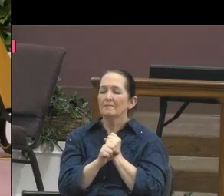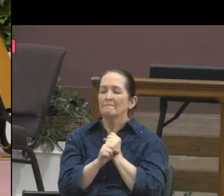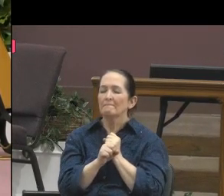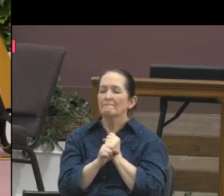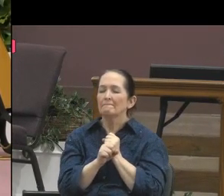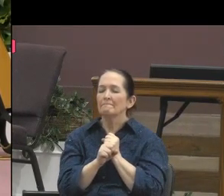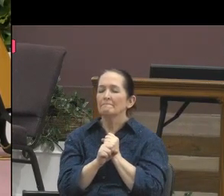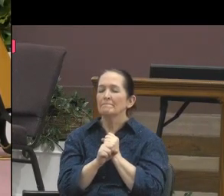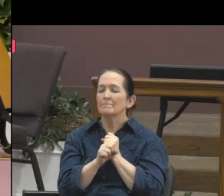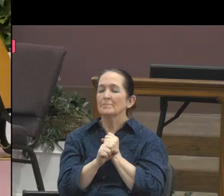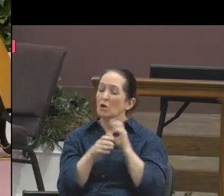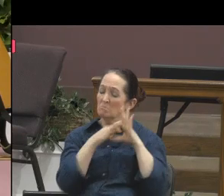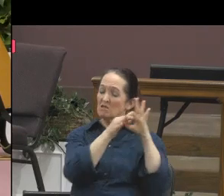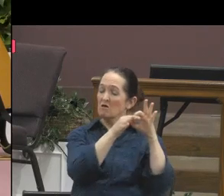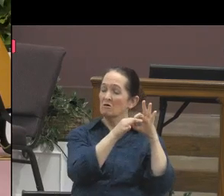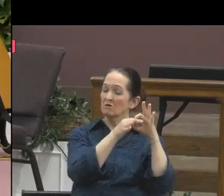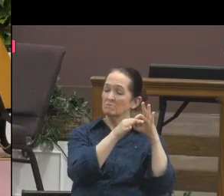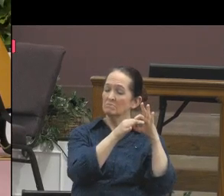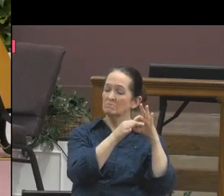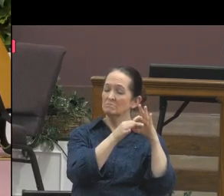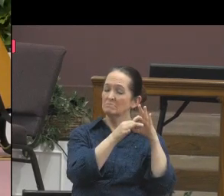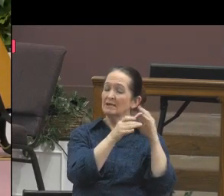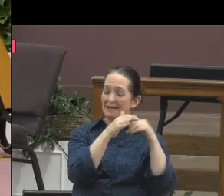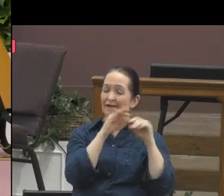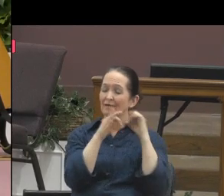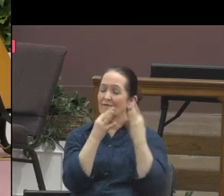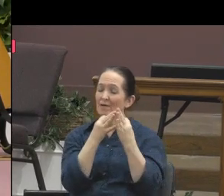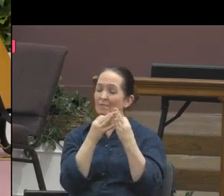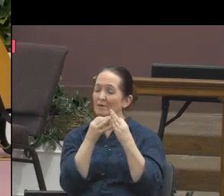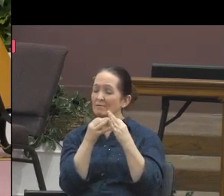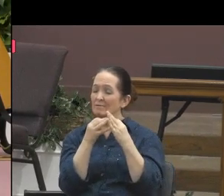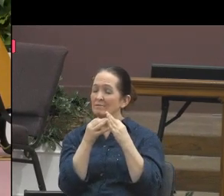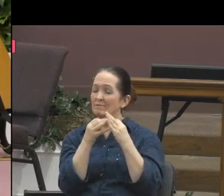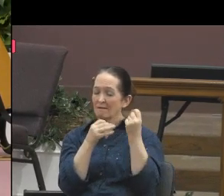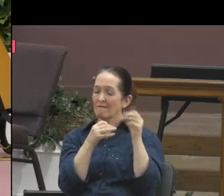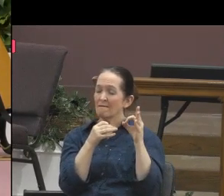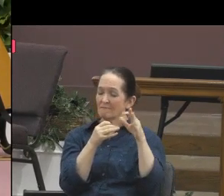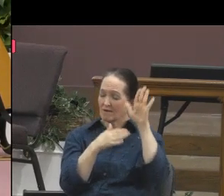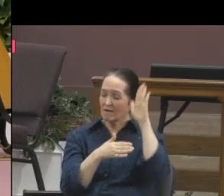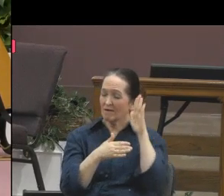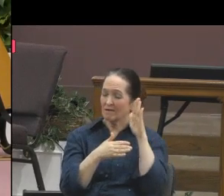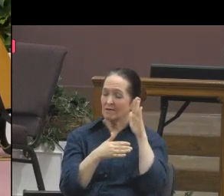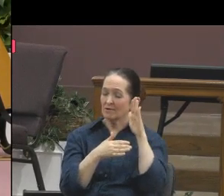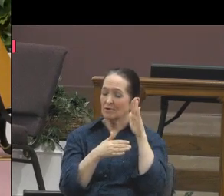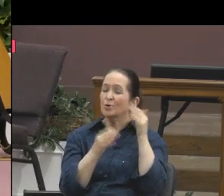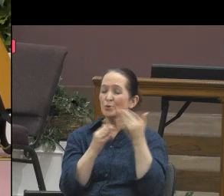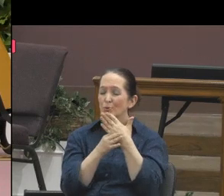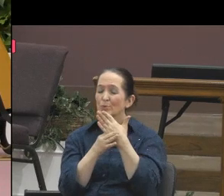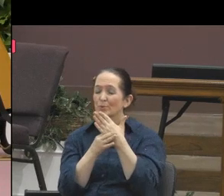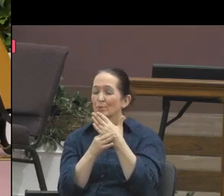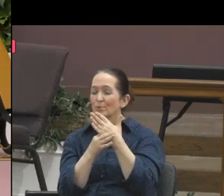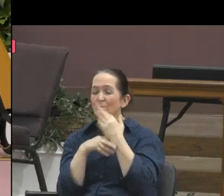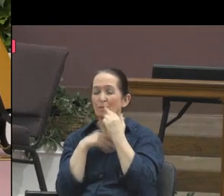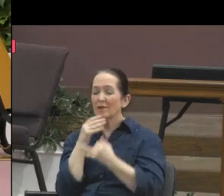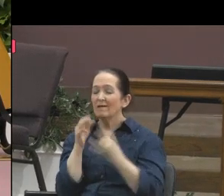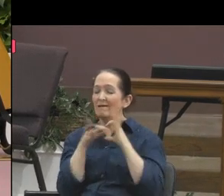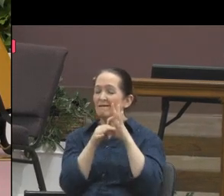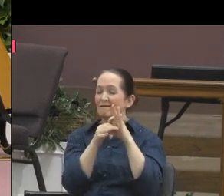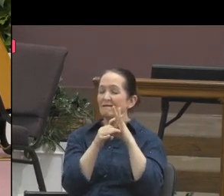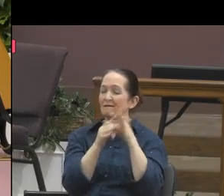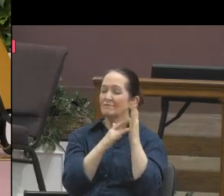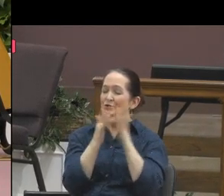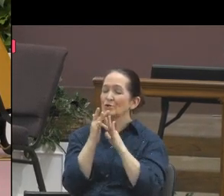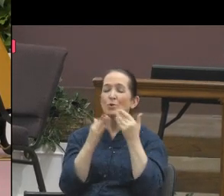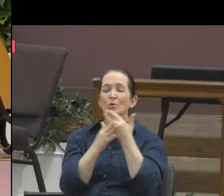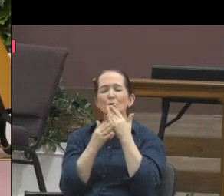Do they belong in the family of God through the blood of Jesus, through